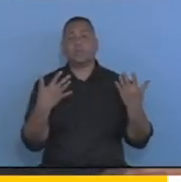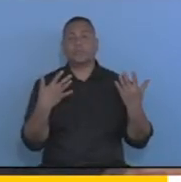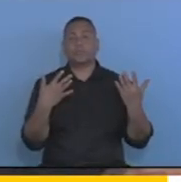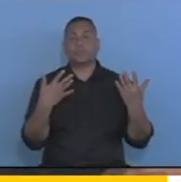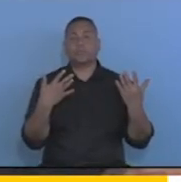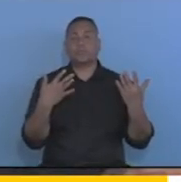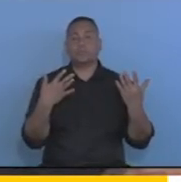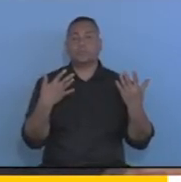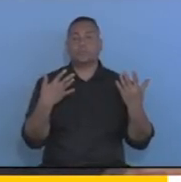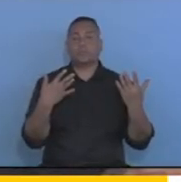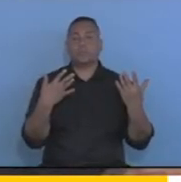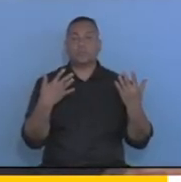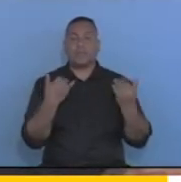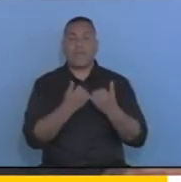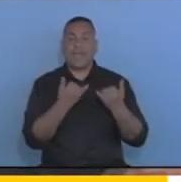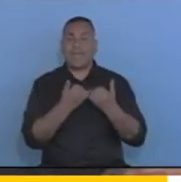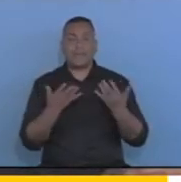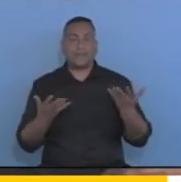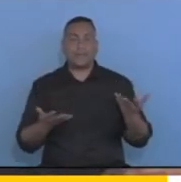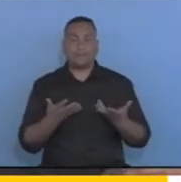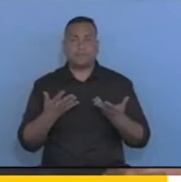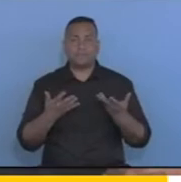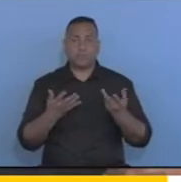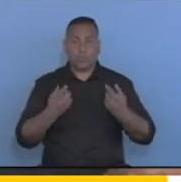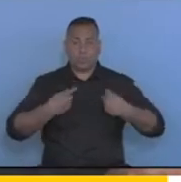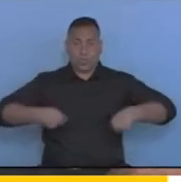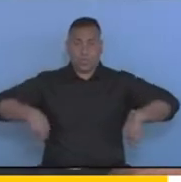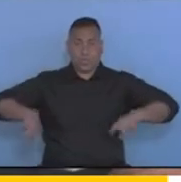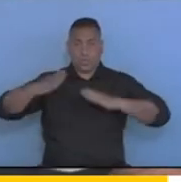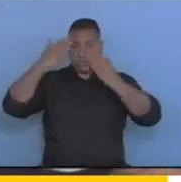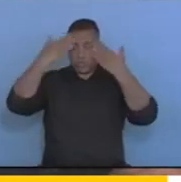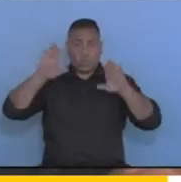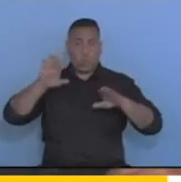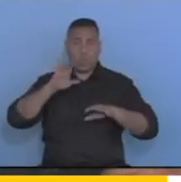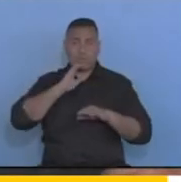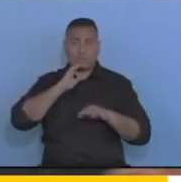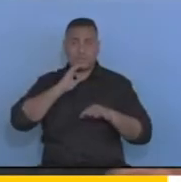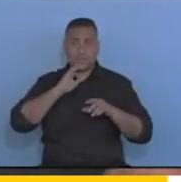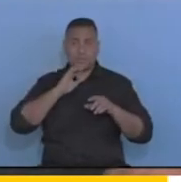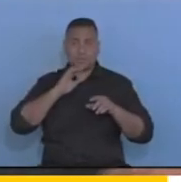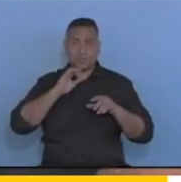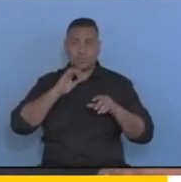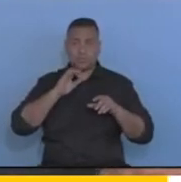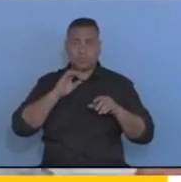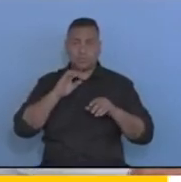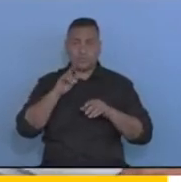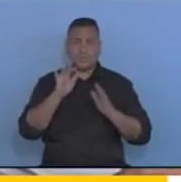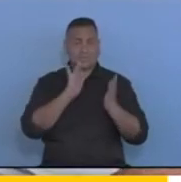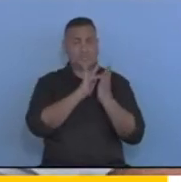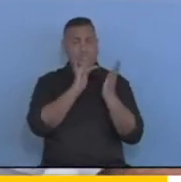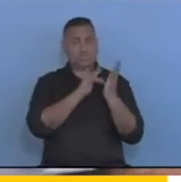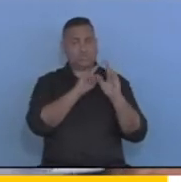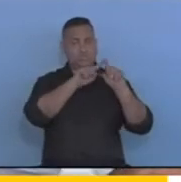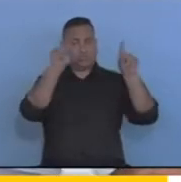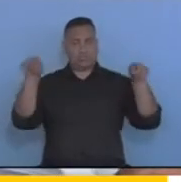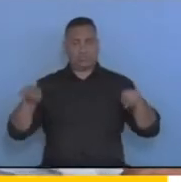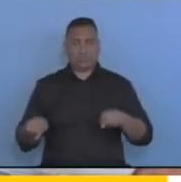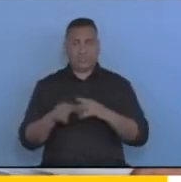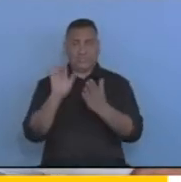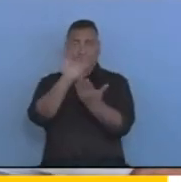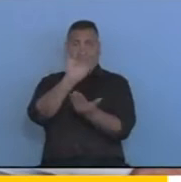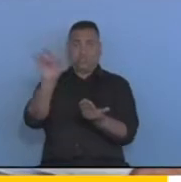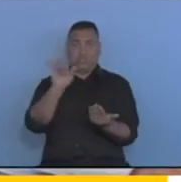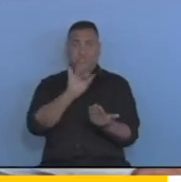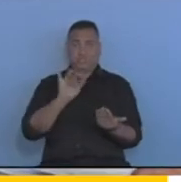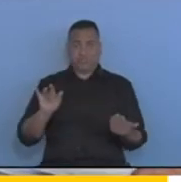human-machine interfaces. So for you who don't know, it's a little screen, a touch screen, which communicates